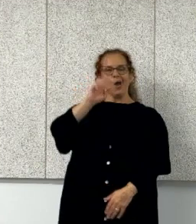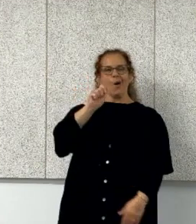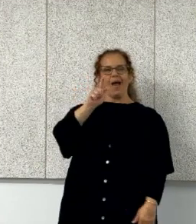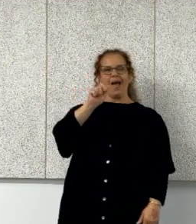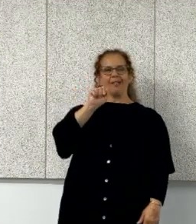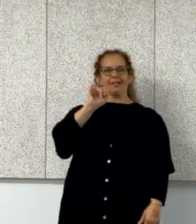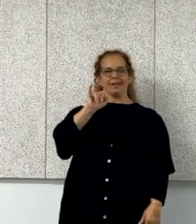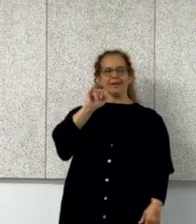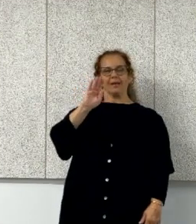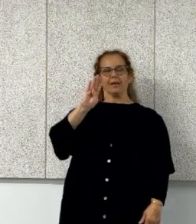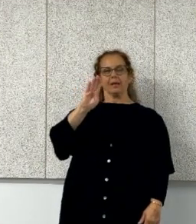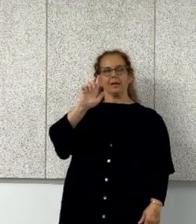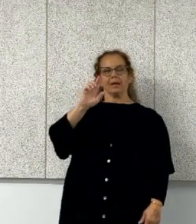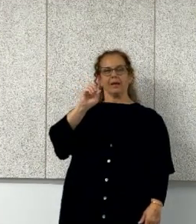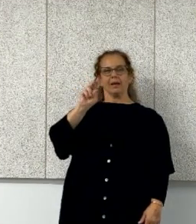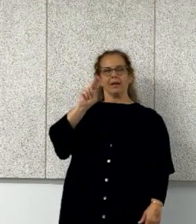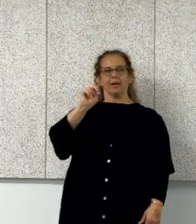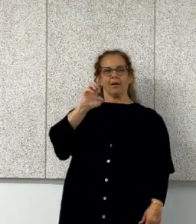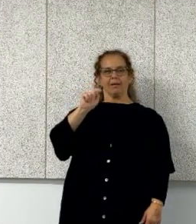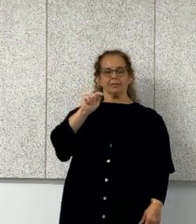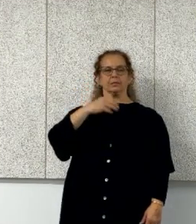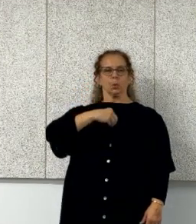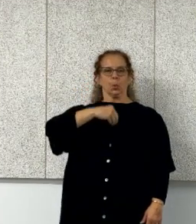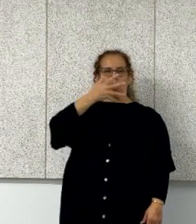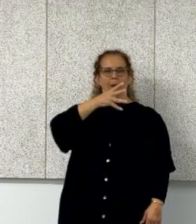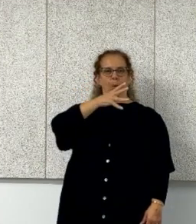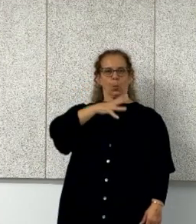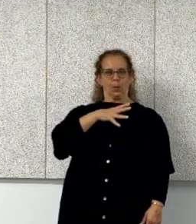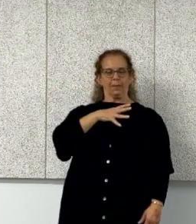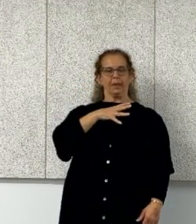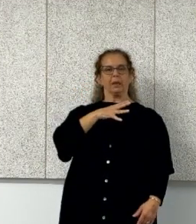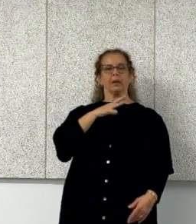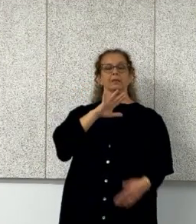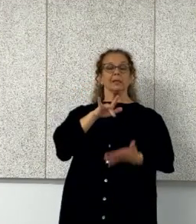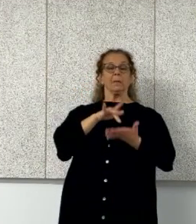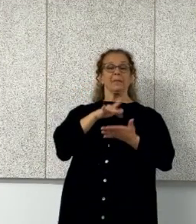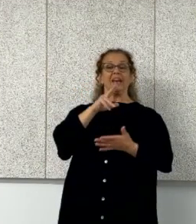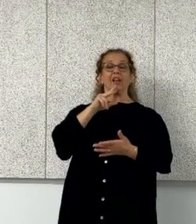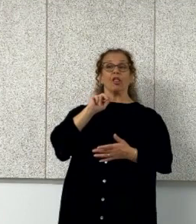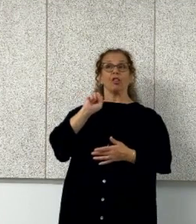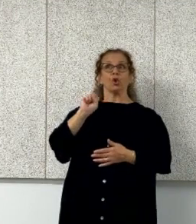Blunt. I am a white woman in my exactly mid-30s as of a week ago.